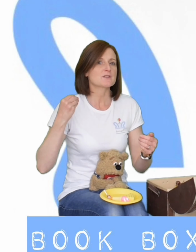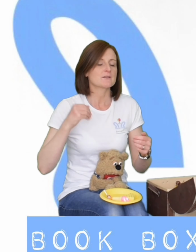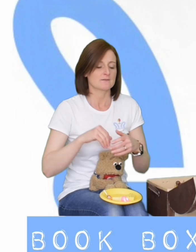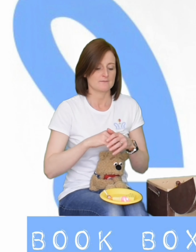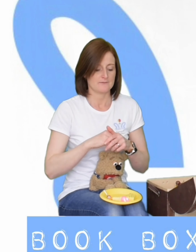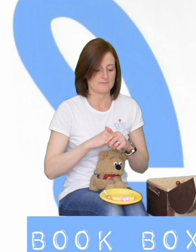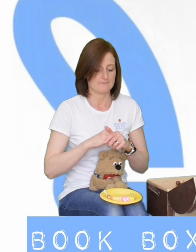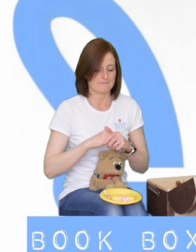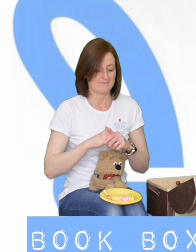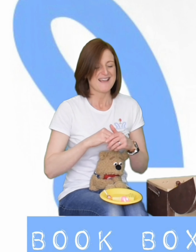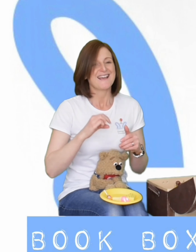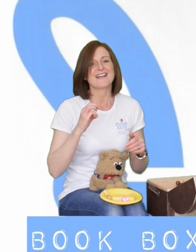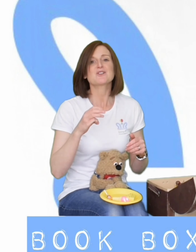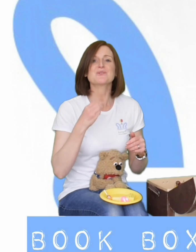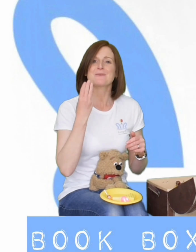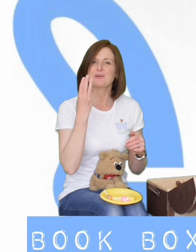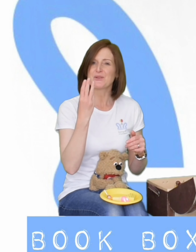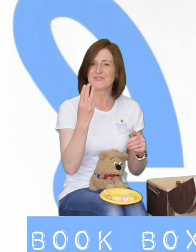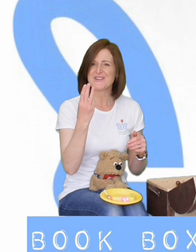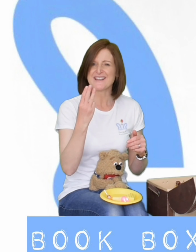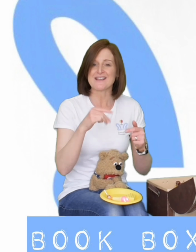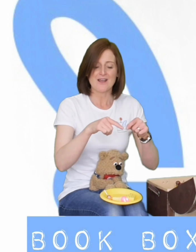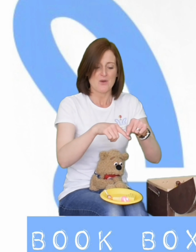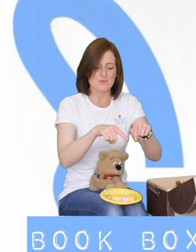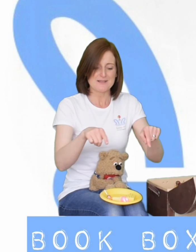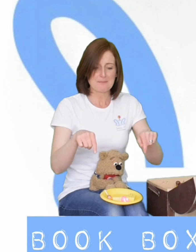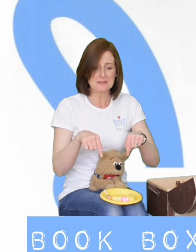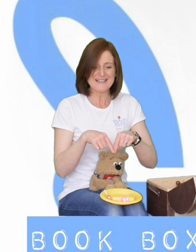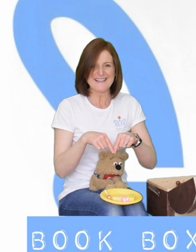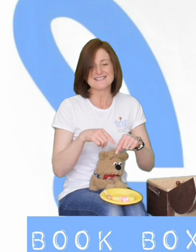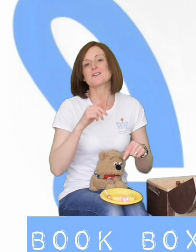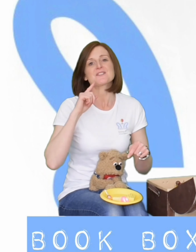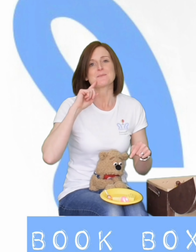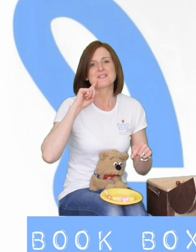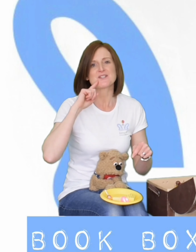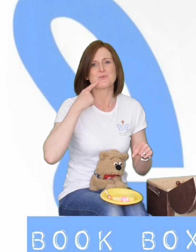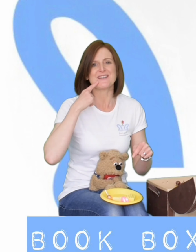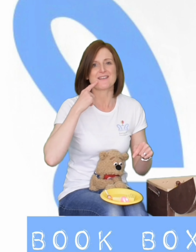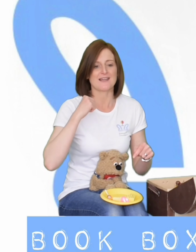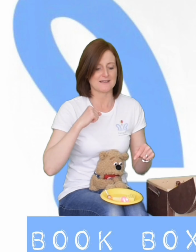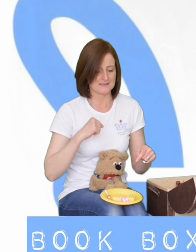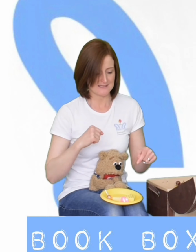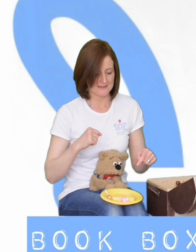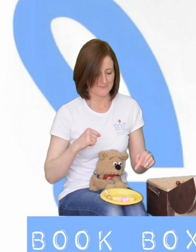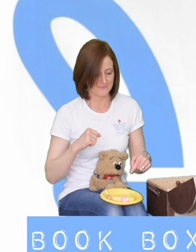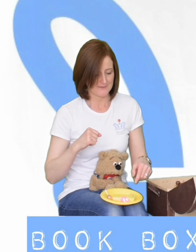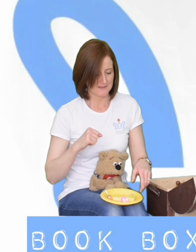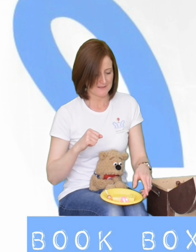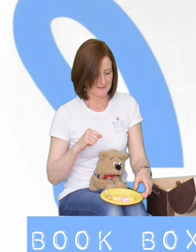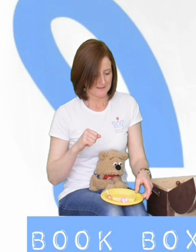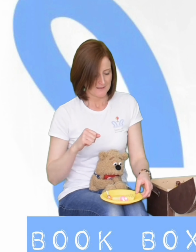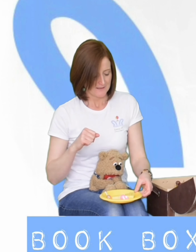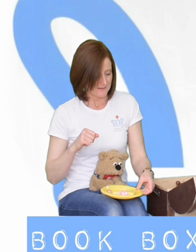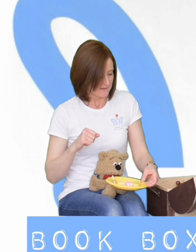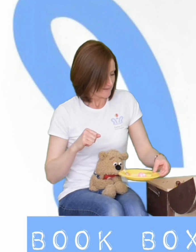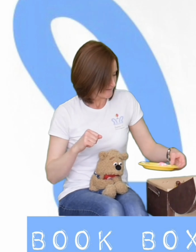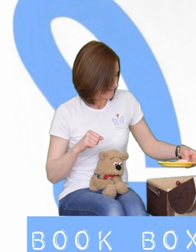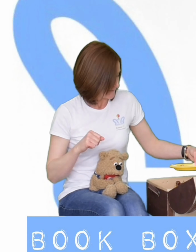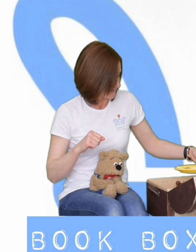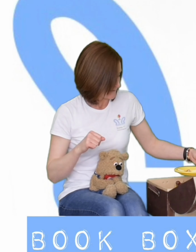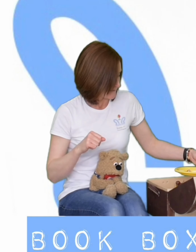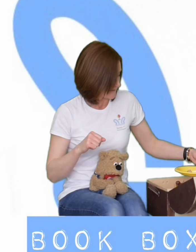fruit. And clue number three was a plate of some sweet things.